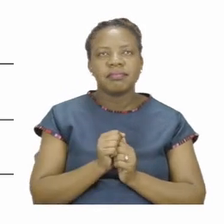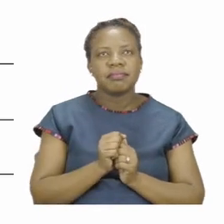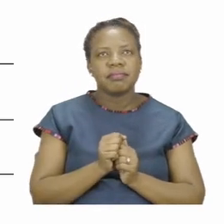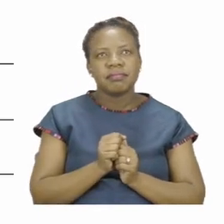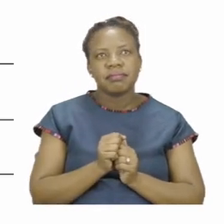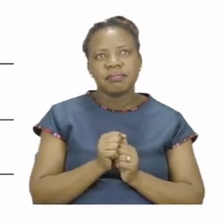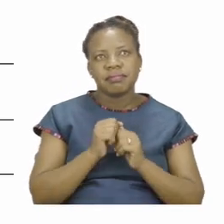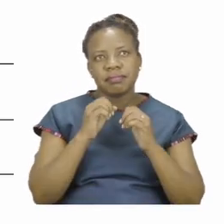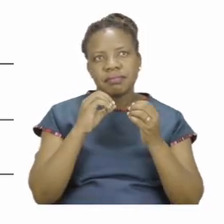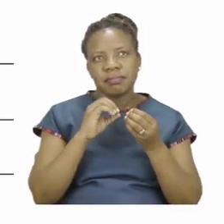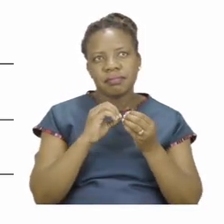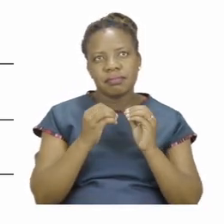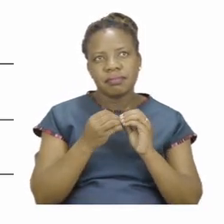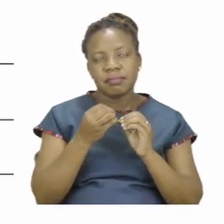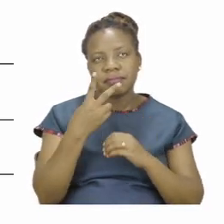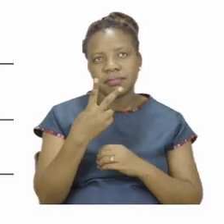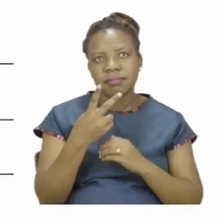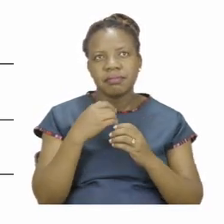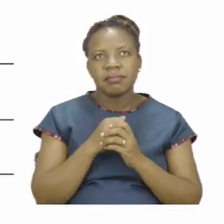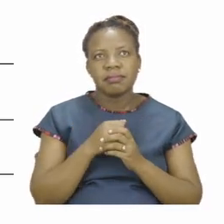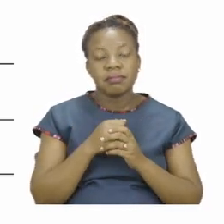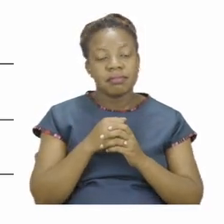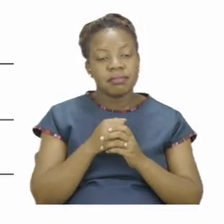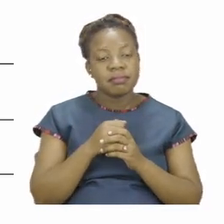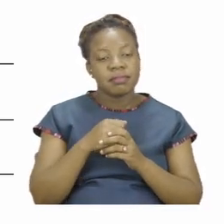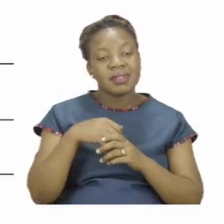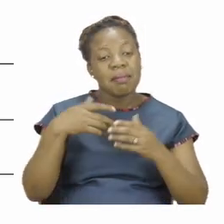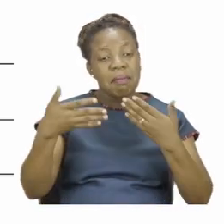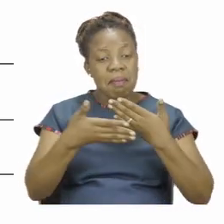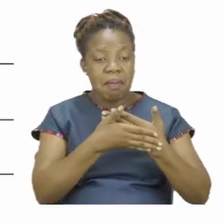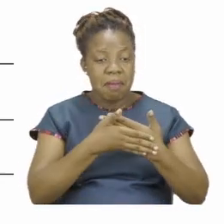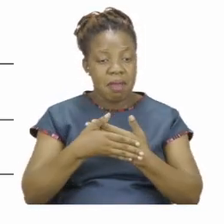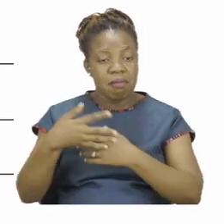Number 2 says, where does the lamb live?